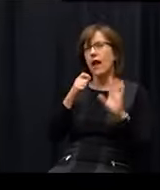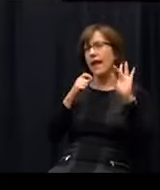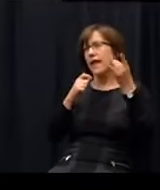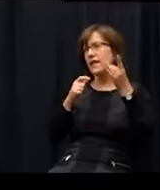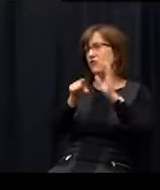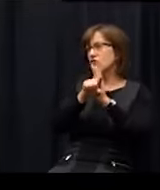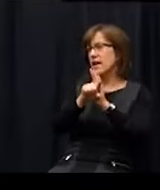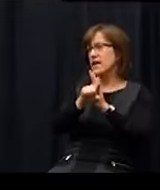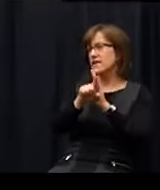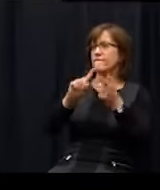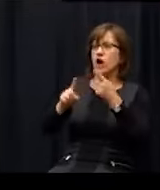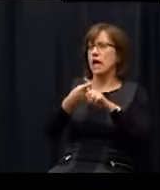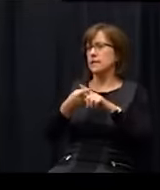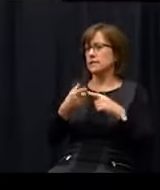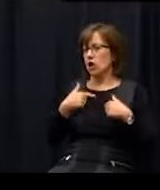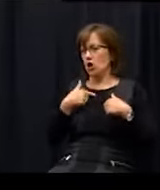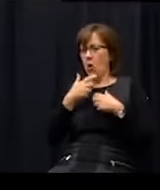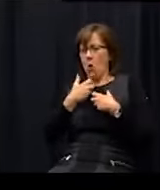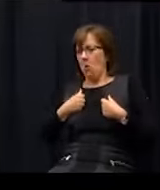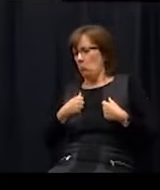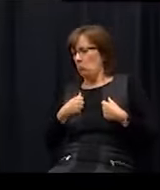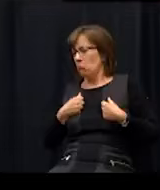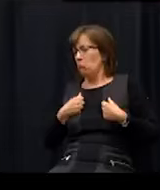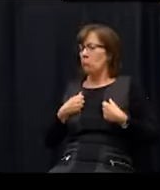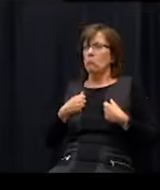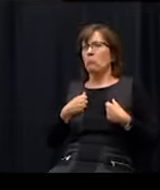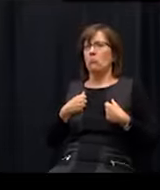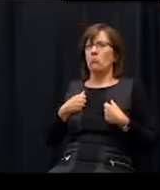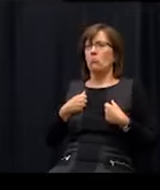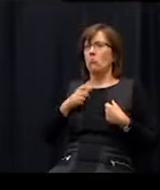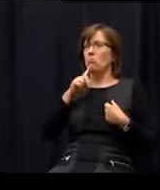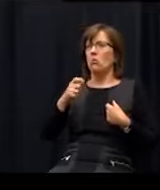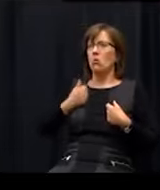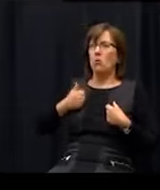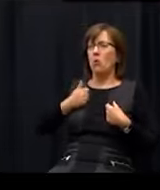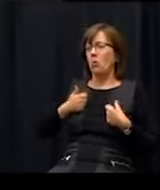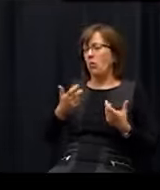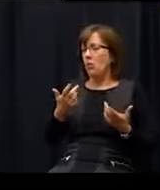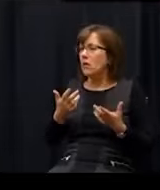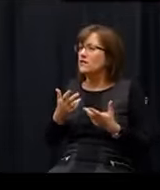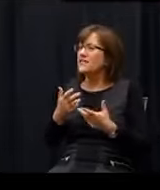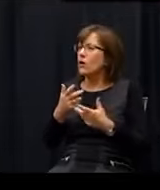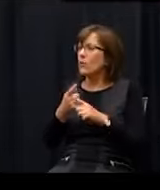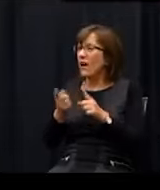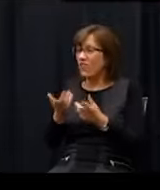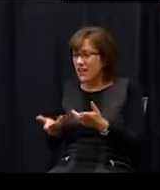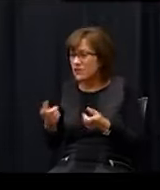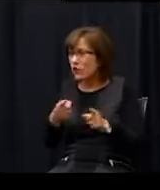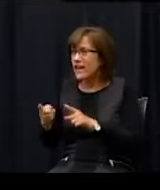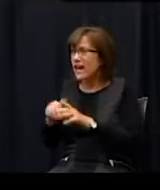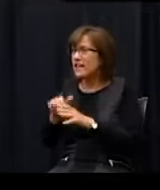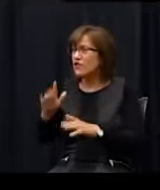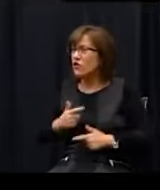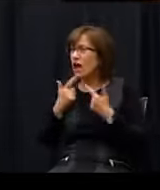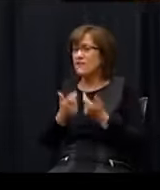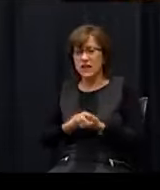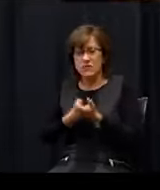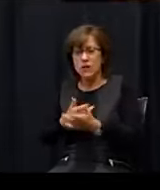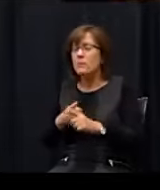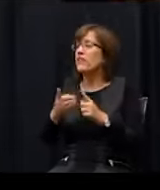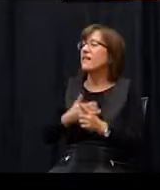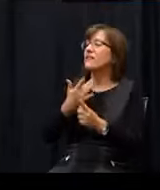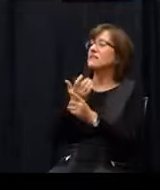know, they have emotions that are, you know, things that are going on in their lives that they express us, but they feel safe